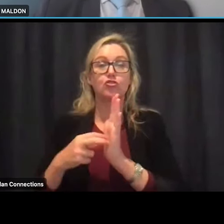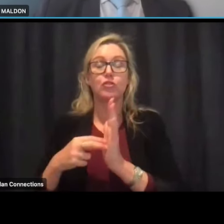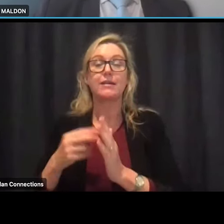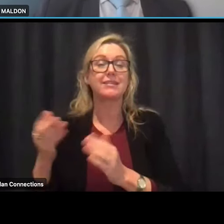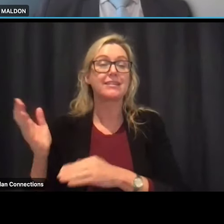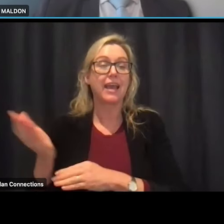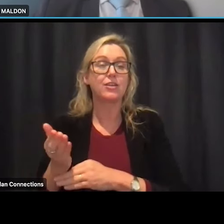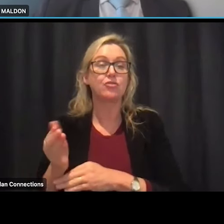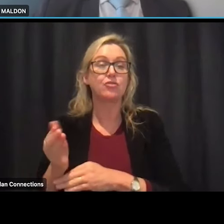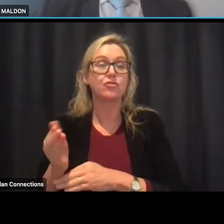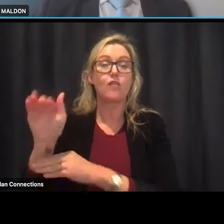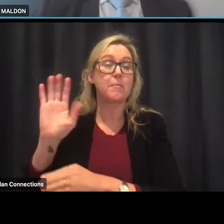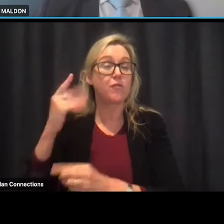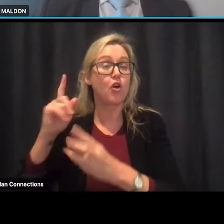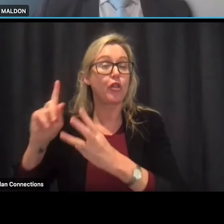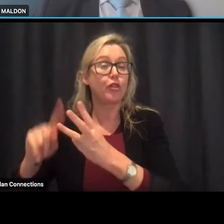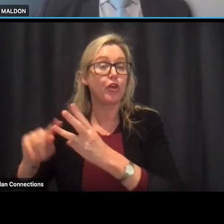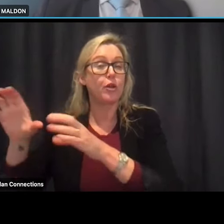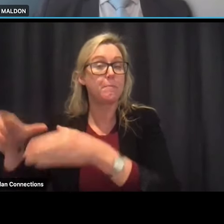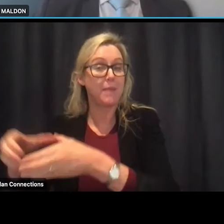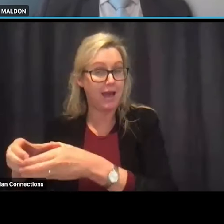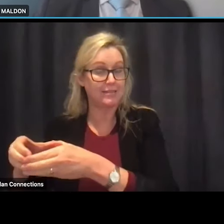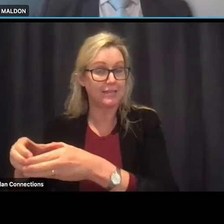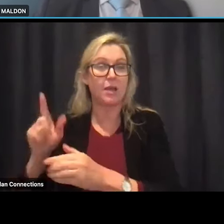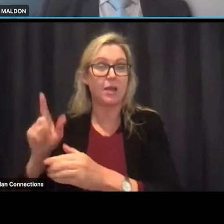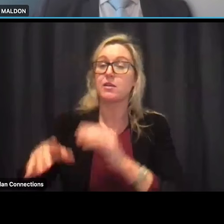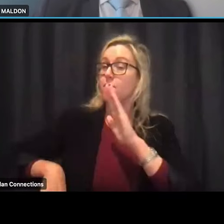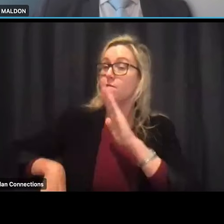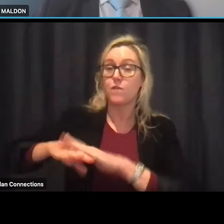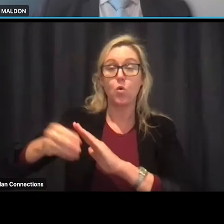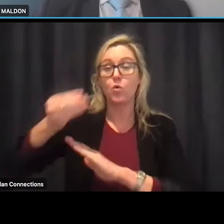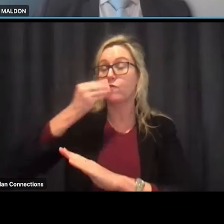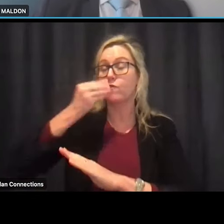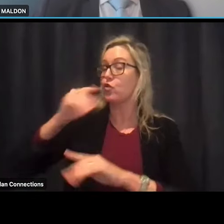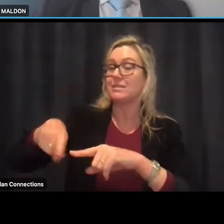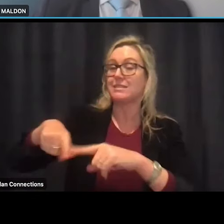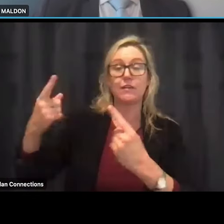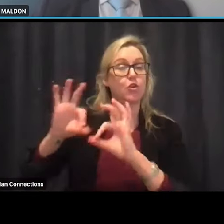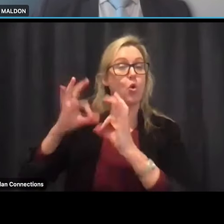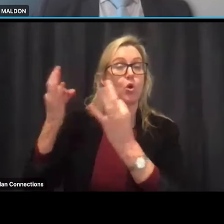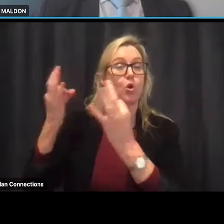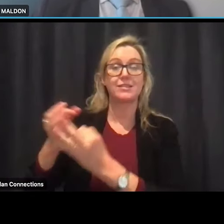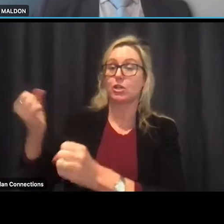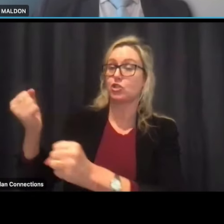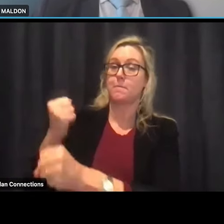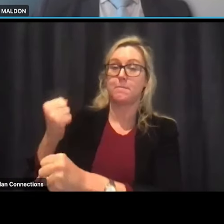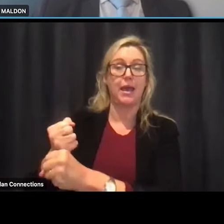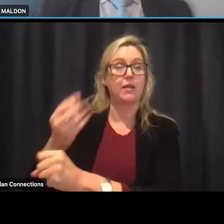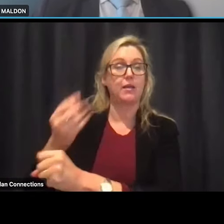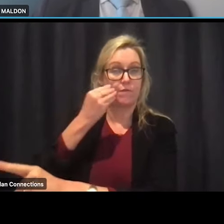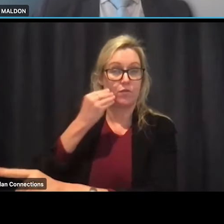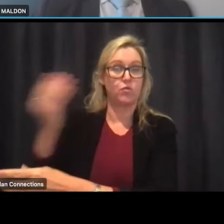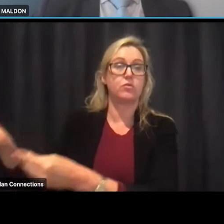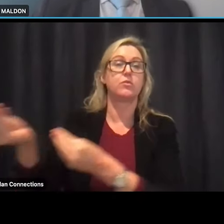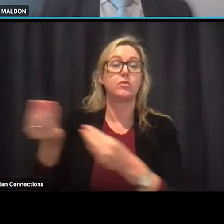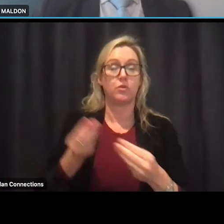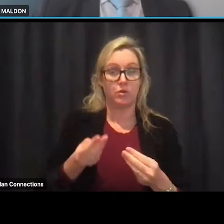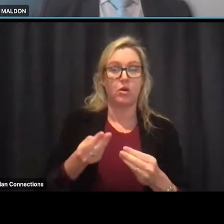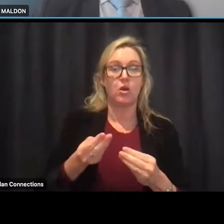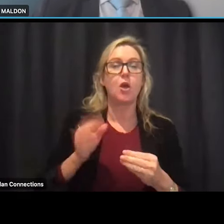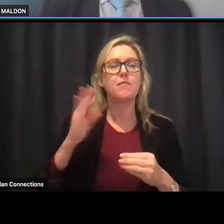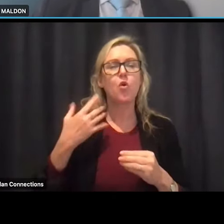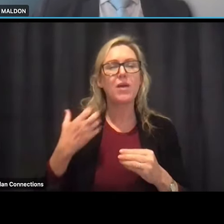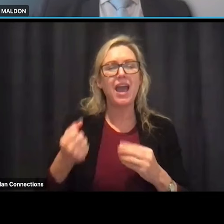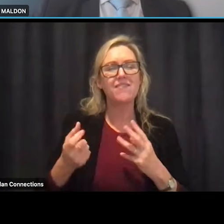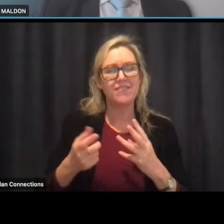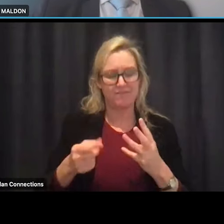where the cost of the entire contract for food is prepared off-site by an external provider. We've removed the field other, as we